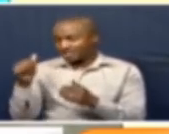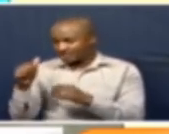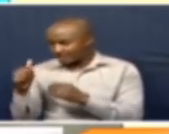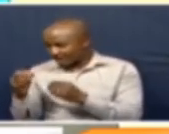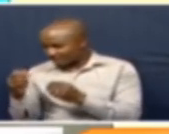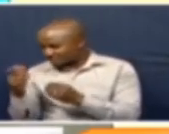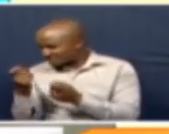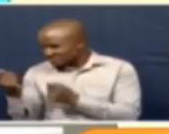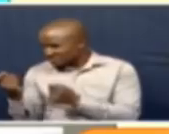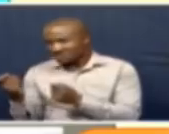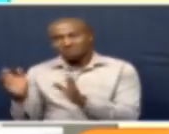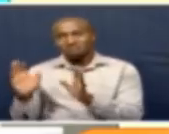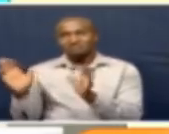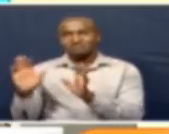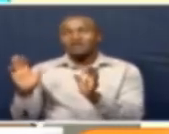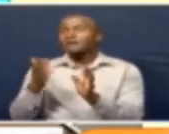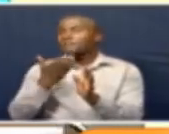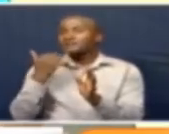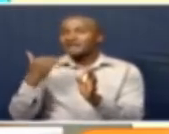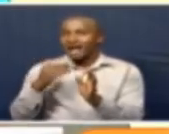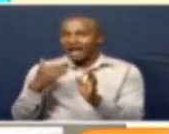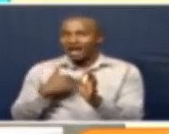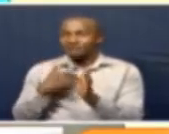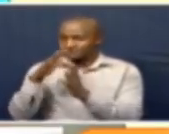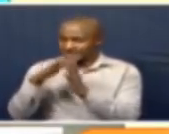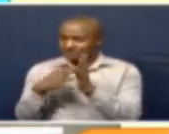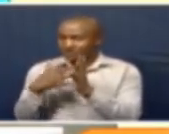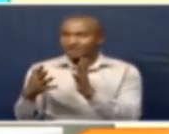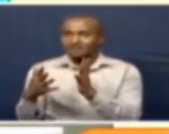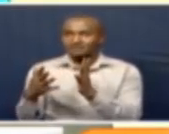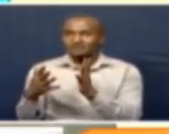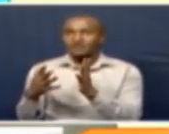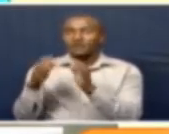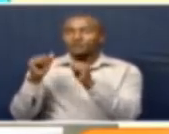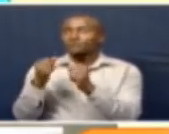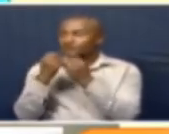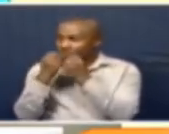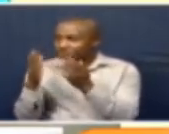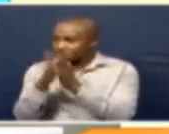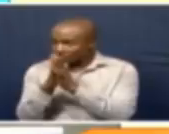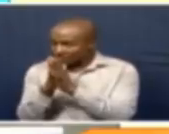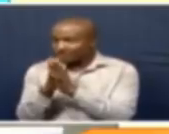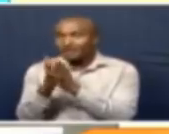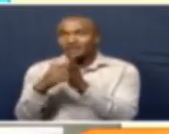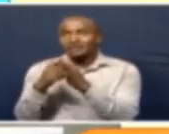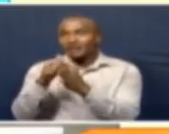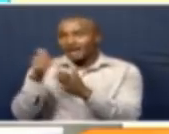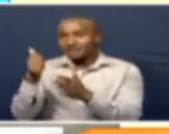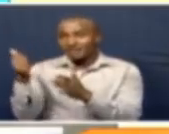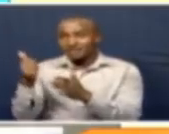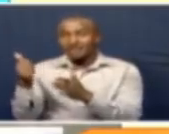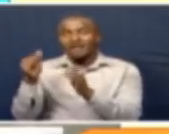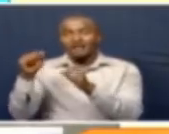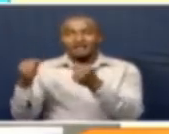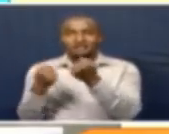think let there be some form of networking among the models that you can tell your own stories, and then the senior, the more established one can also